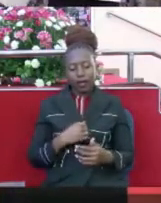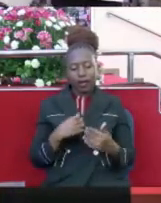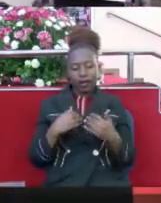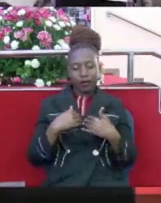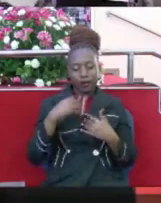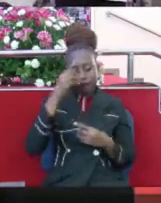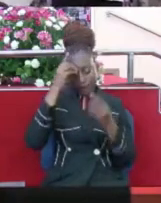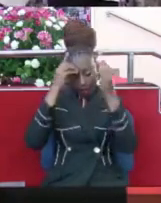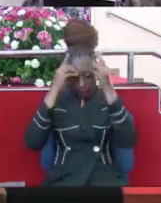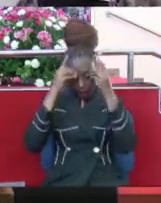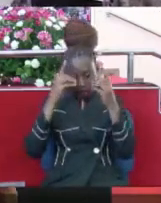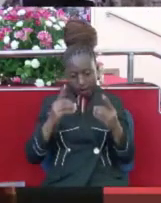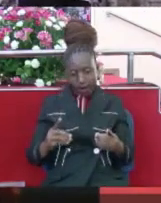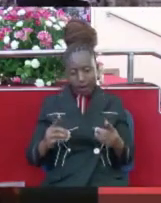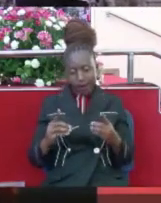I have